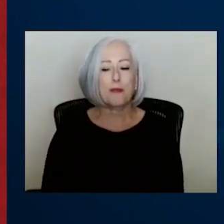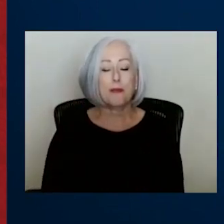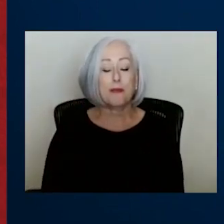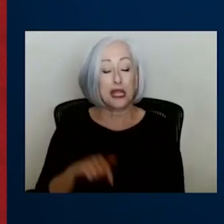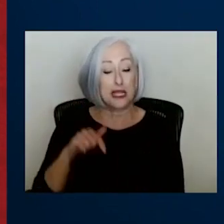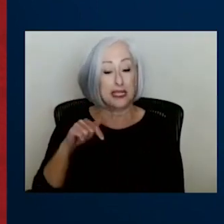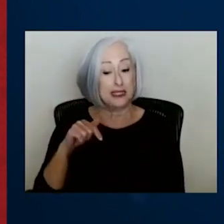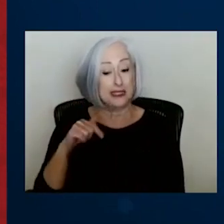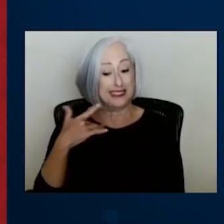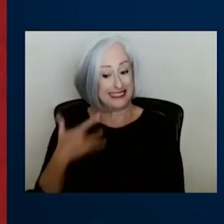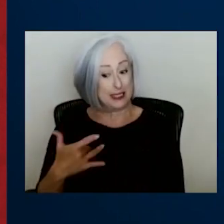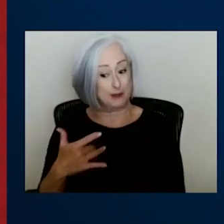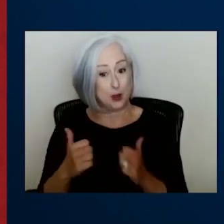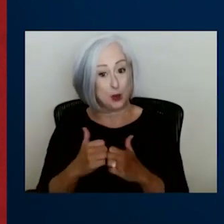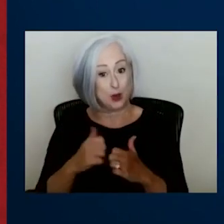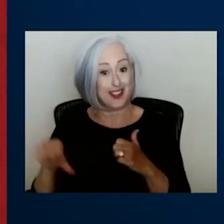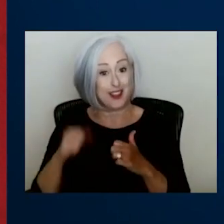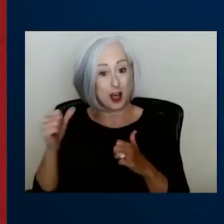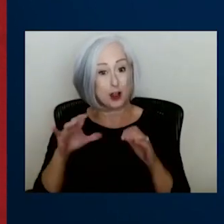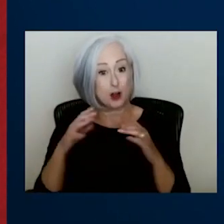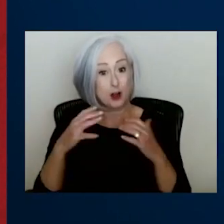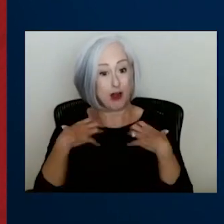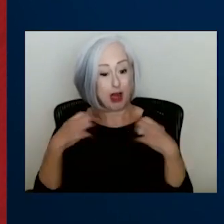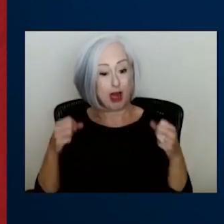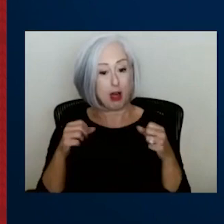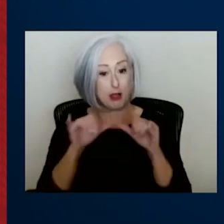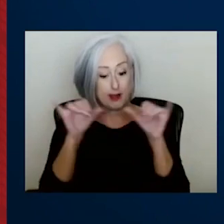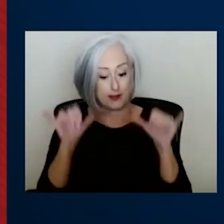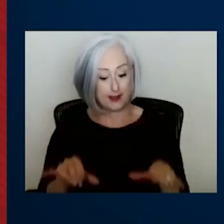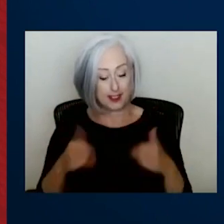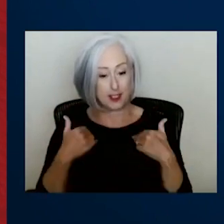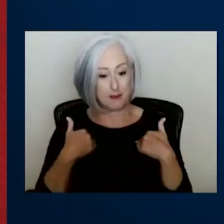other health systems? Do all hospitals have this type of